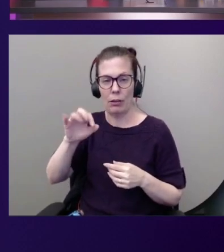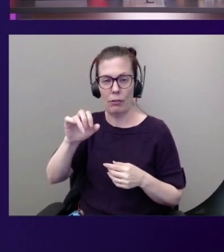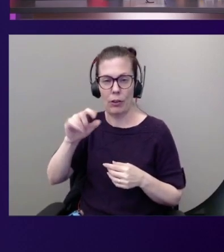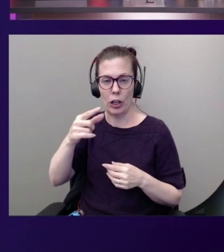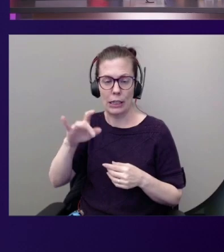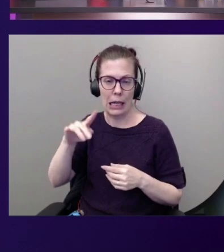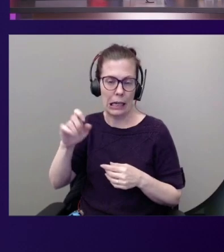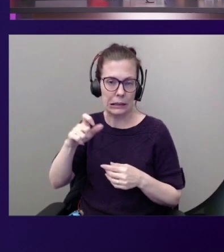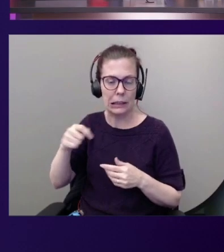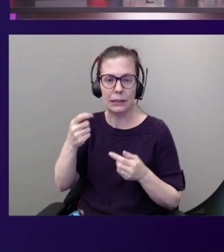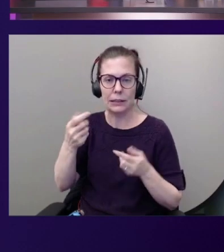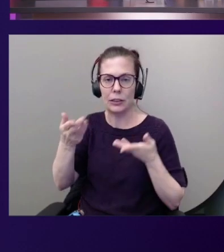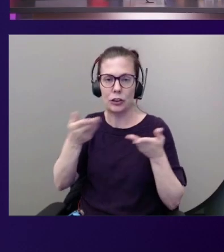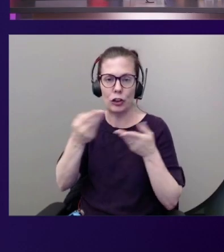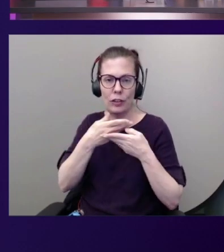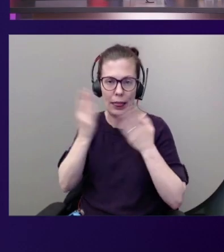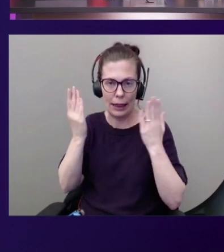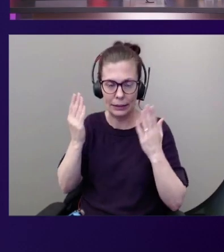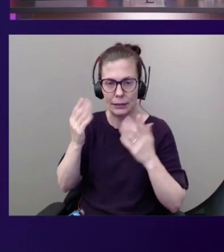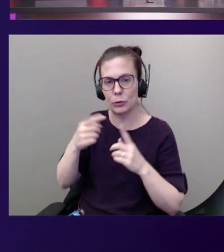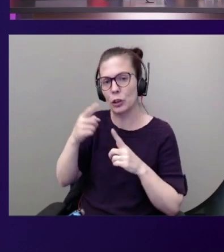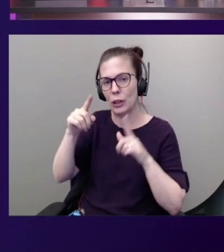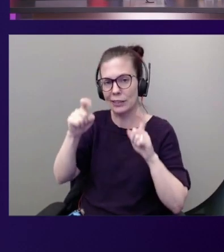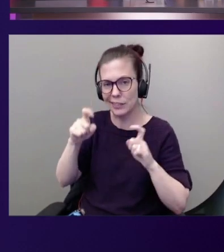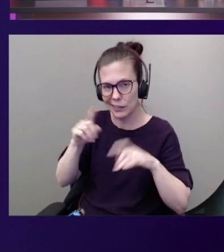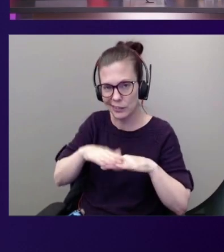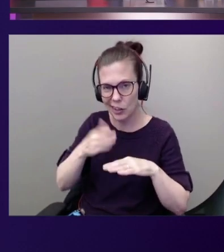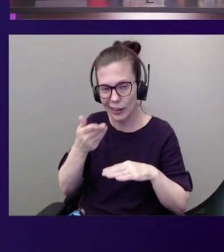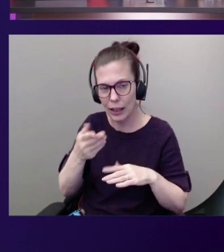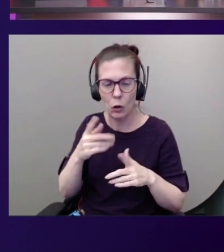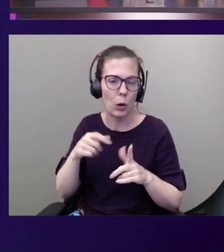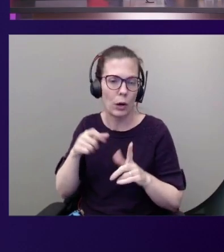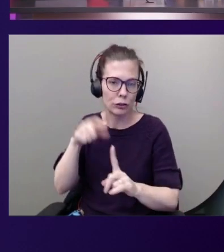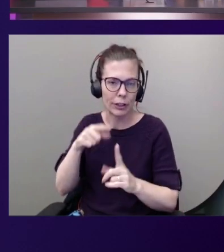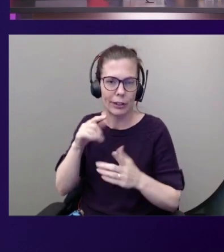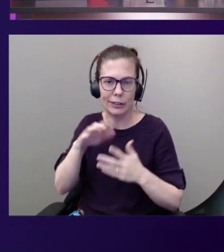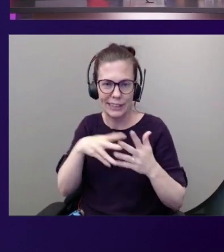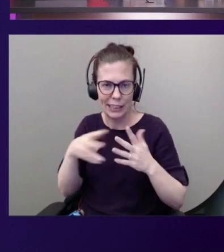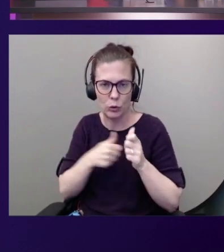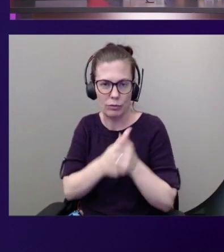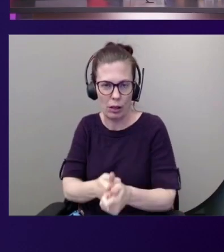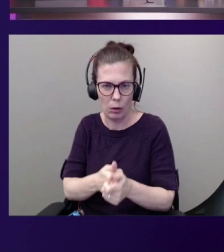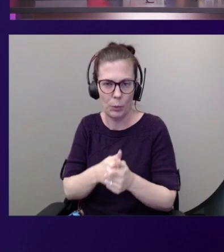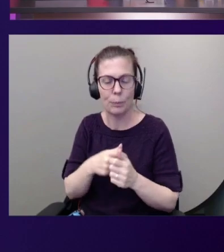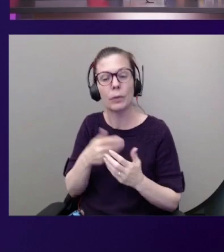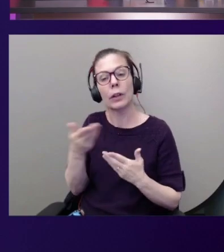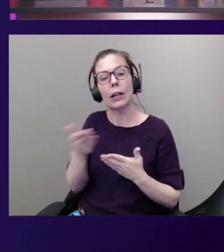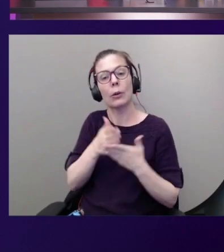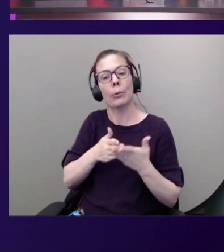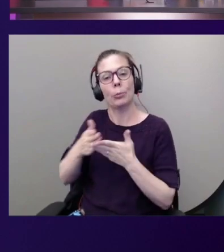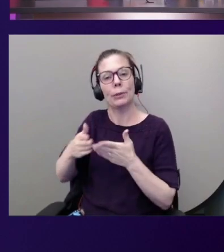on, either on a schedule or on a trigger of some sort. And here are all the components that would require.